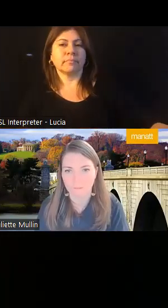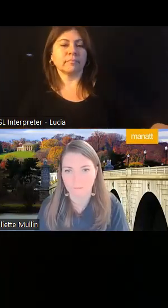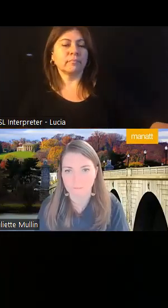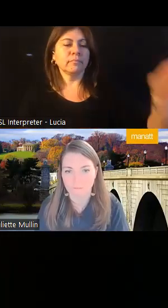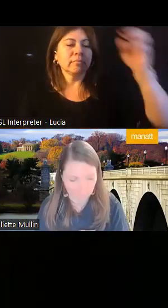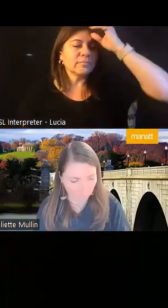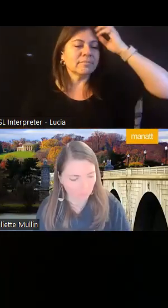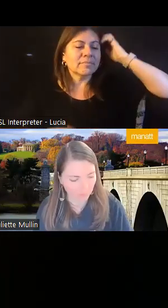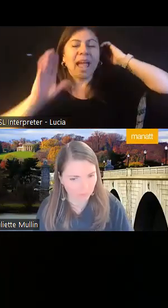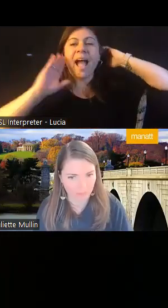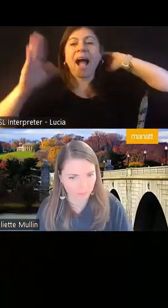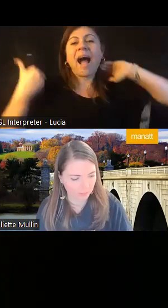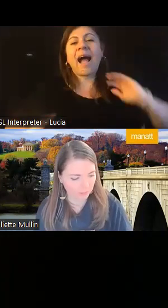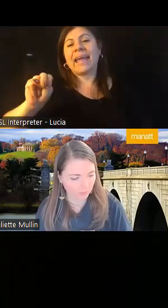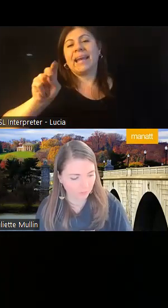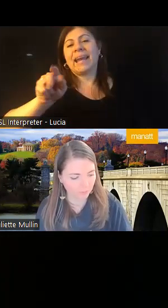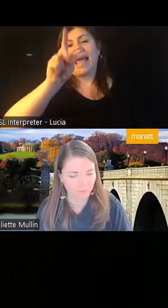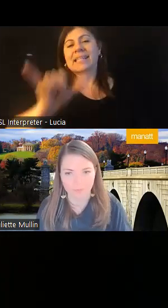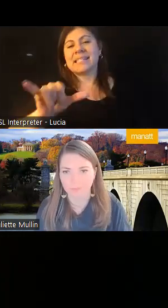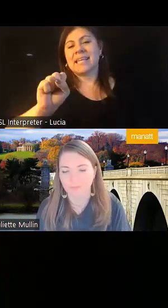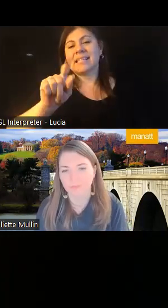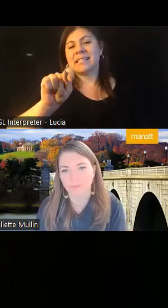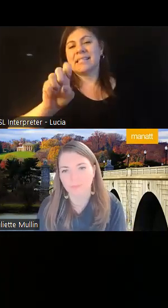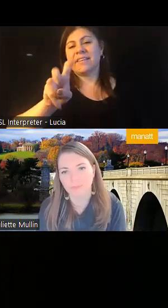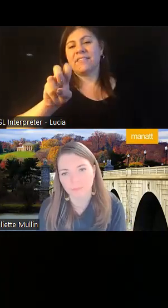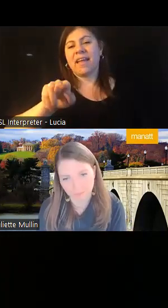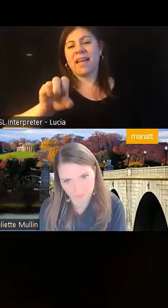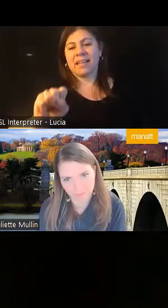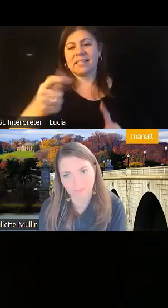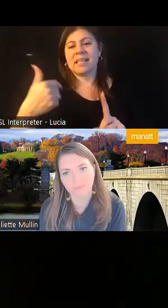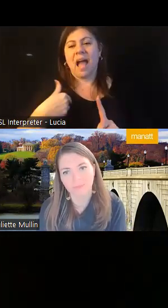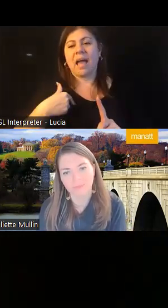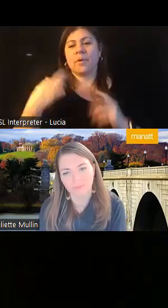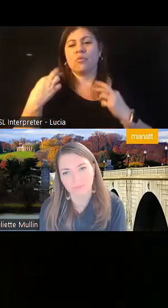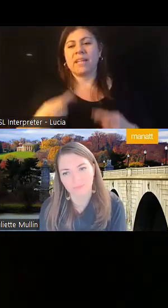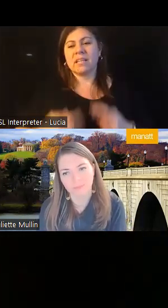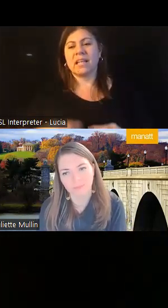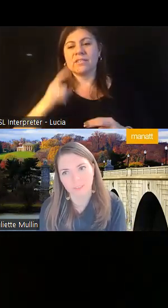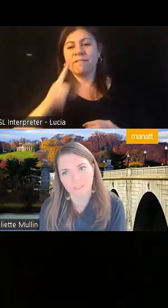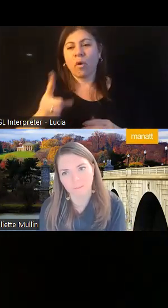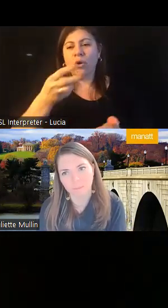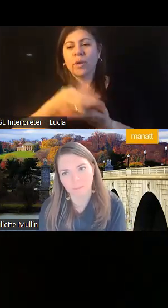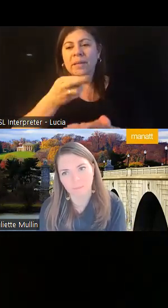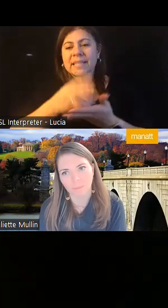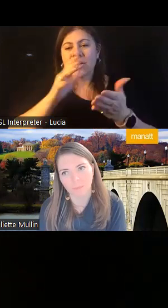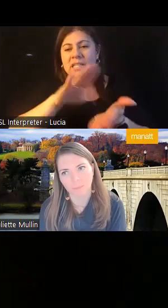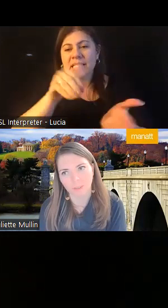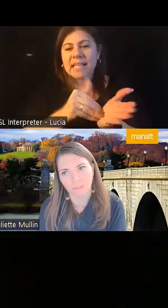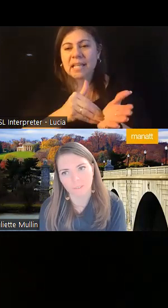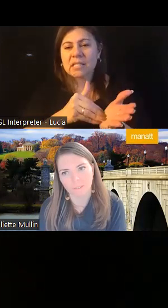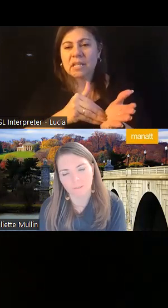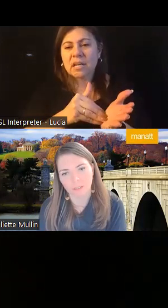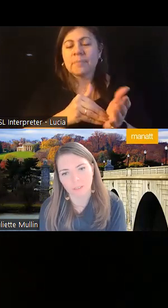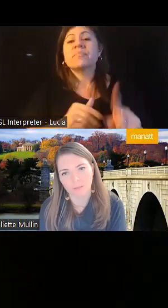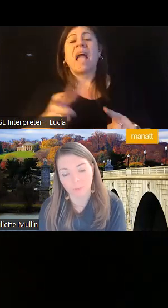Hi, Nancy Stevens here, resident of Rancho Mirage Healthcare and Rehabilitation Center. I have a concern